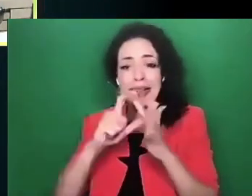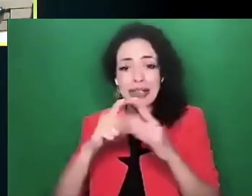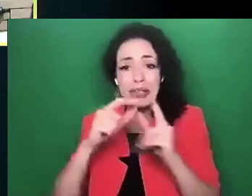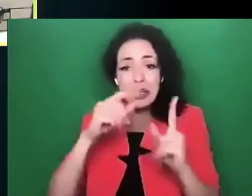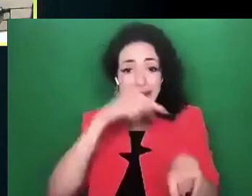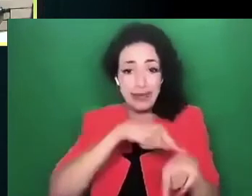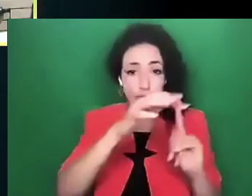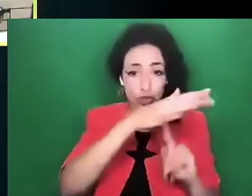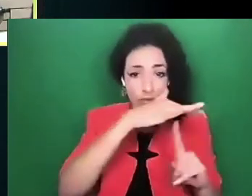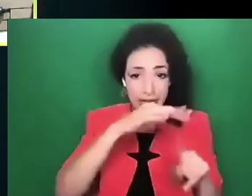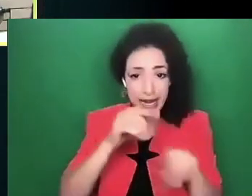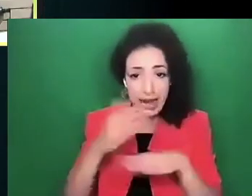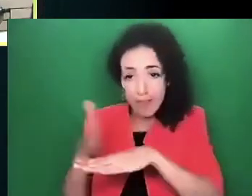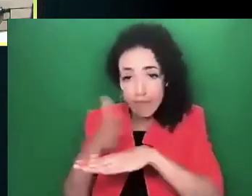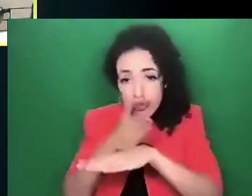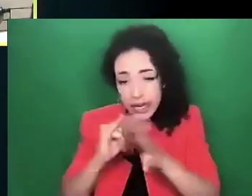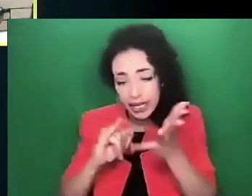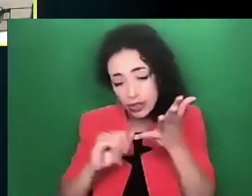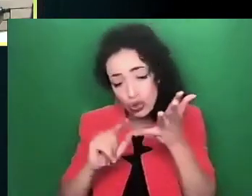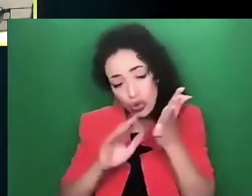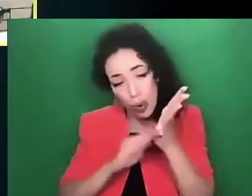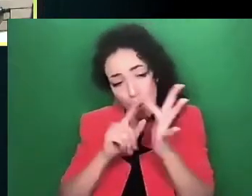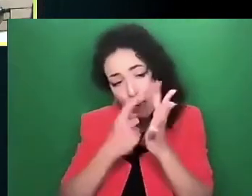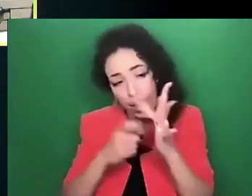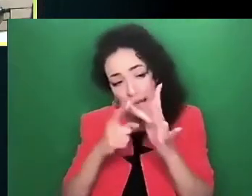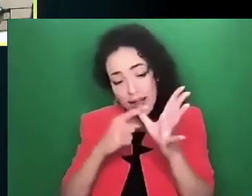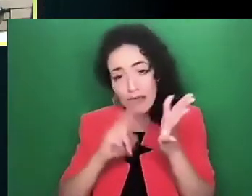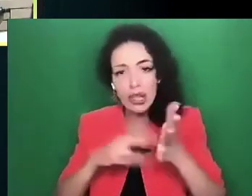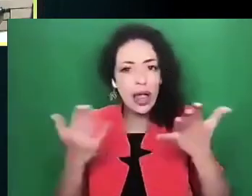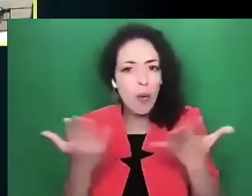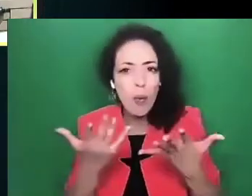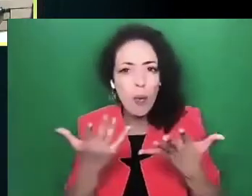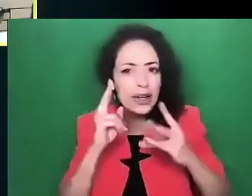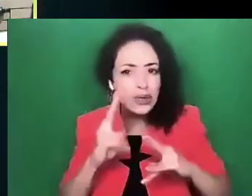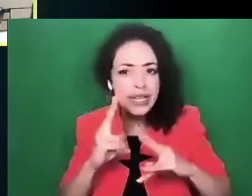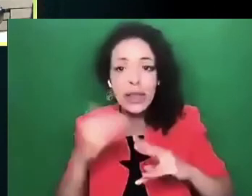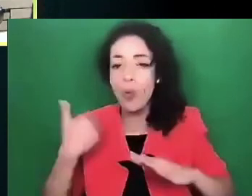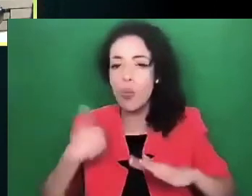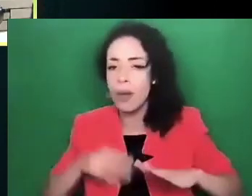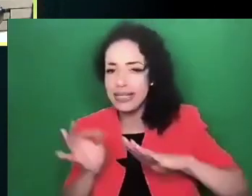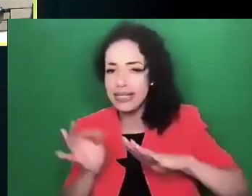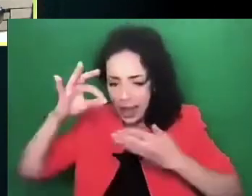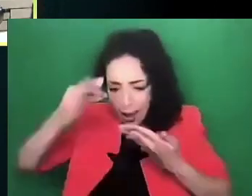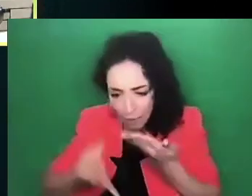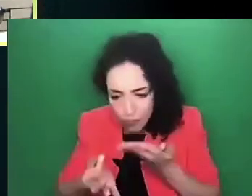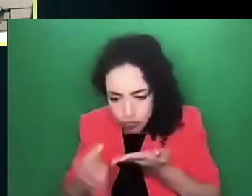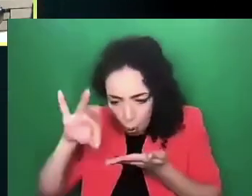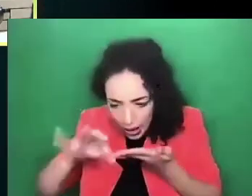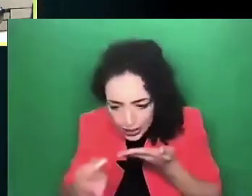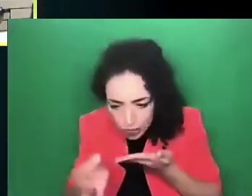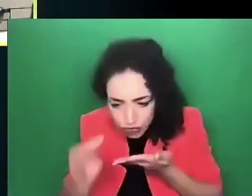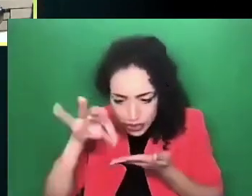continued in the embroidery of the women. Now, what I find interesting as well is that, you know, we have to really remember that we are